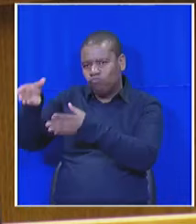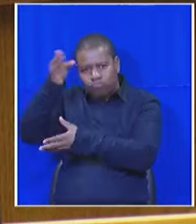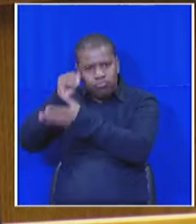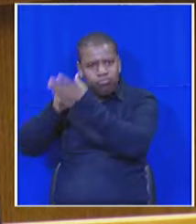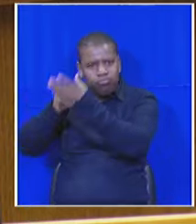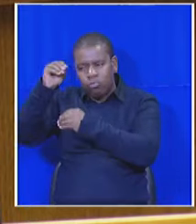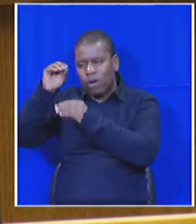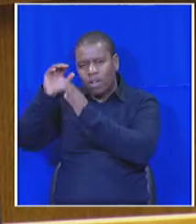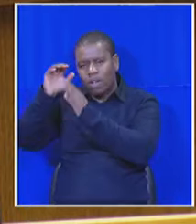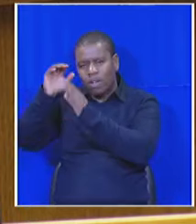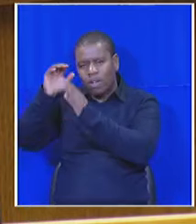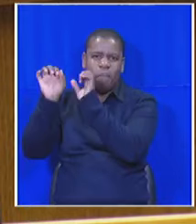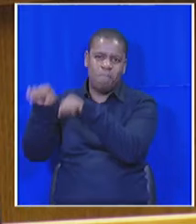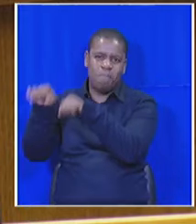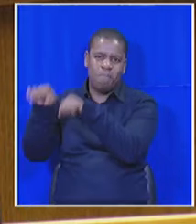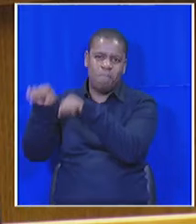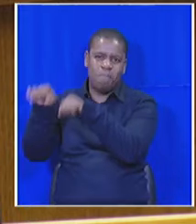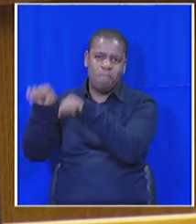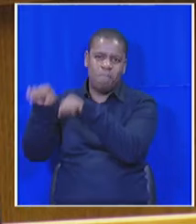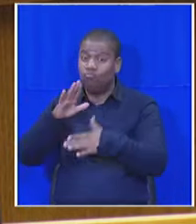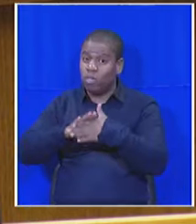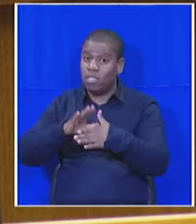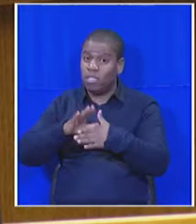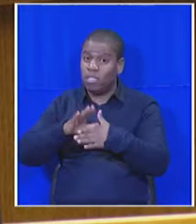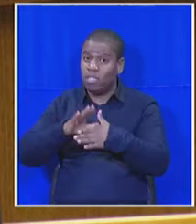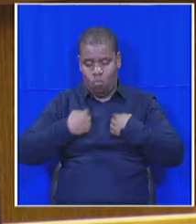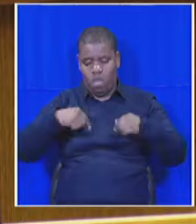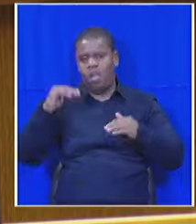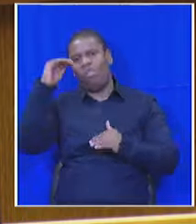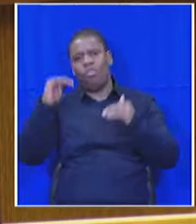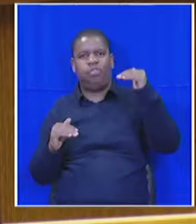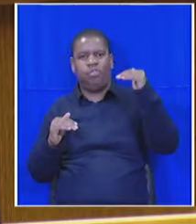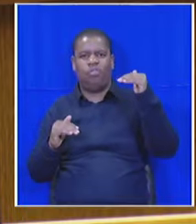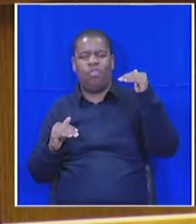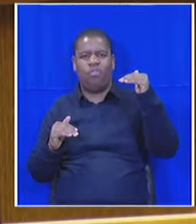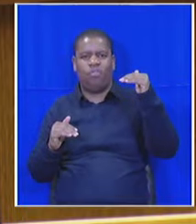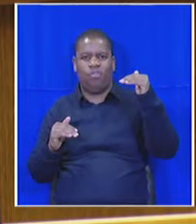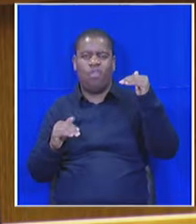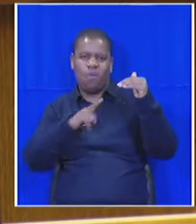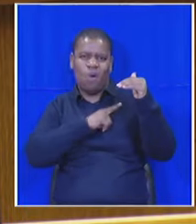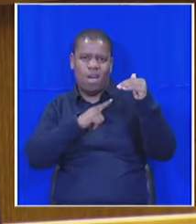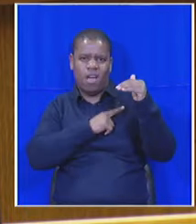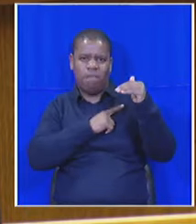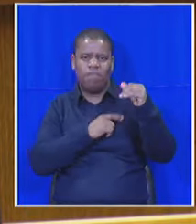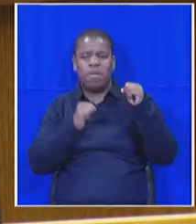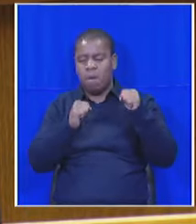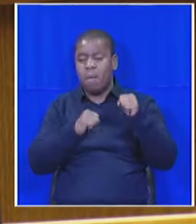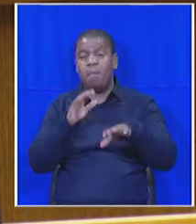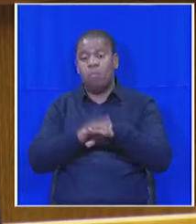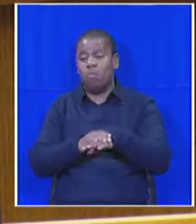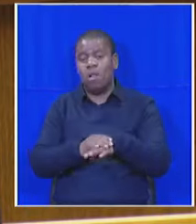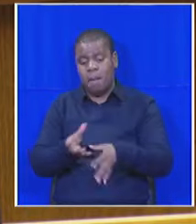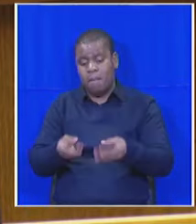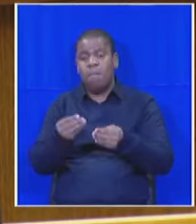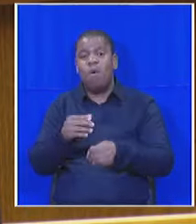kungoba thina sakhula sisela amanzi sidla inkobe bona bedla izambane likapondo.